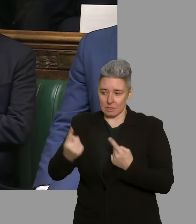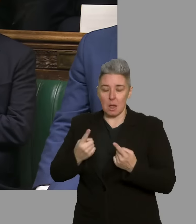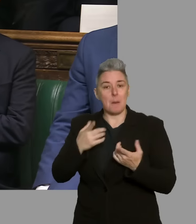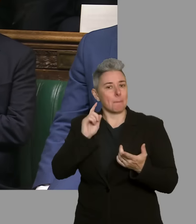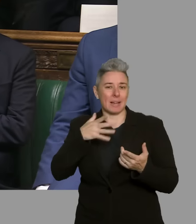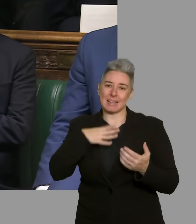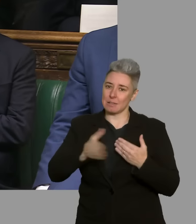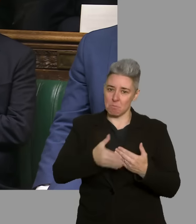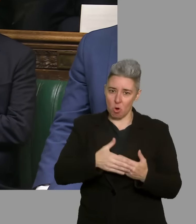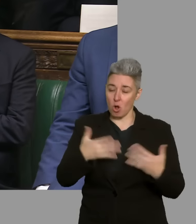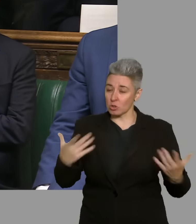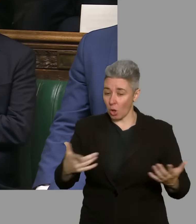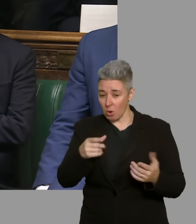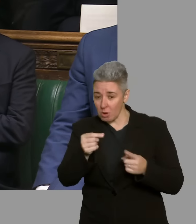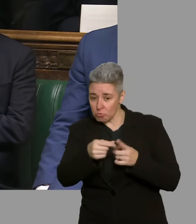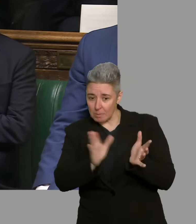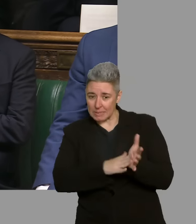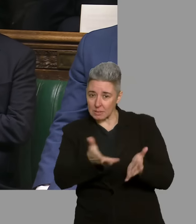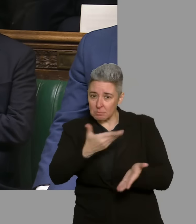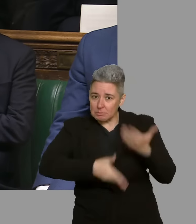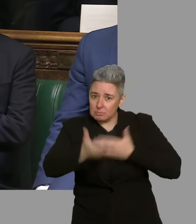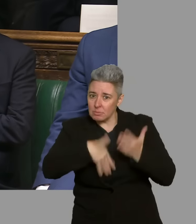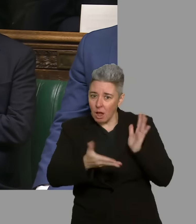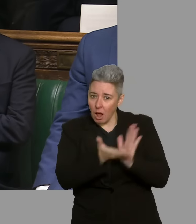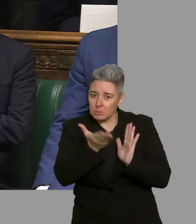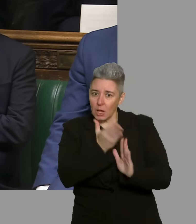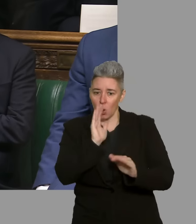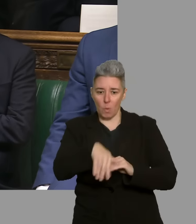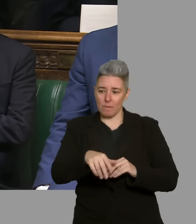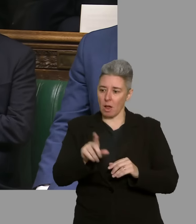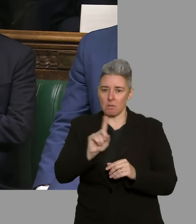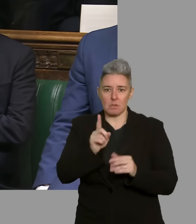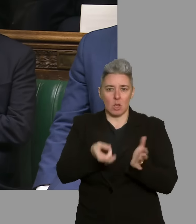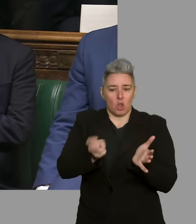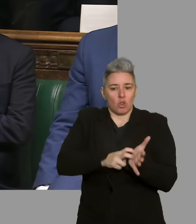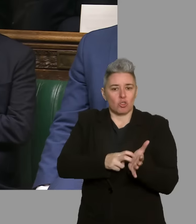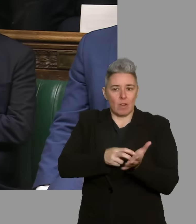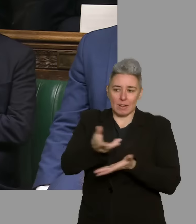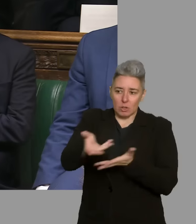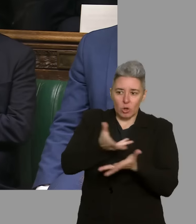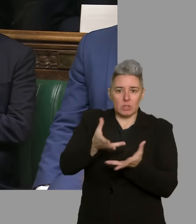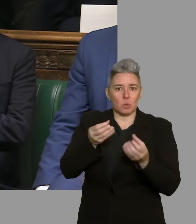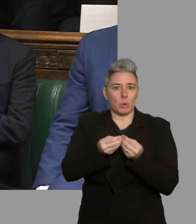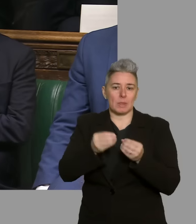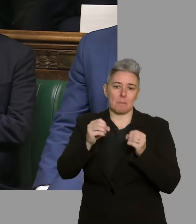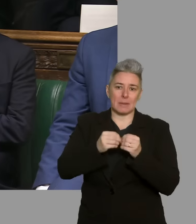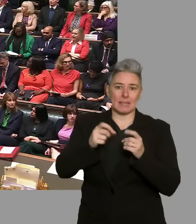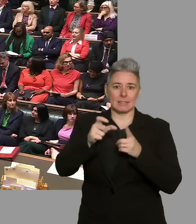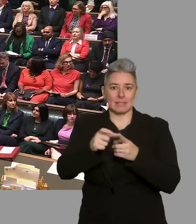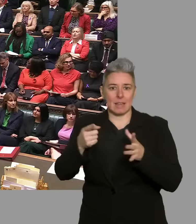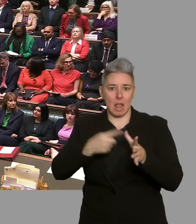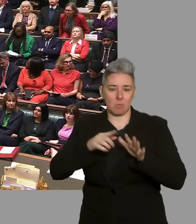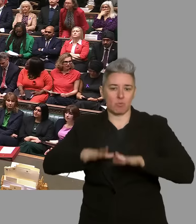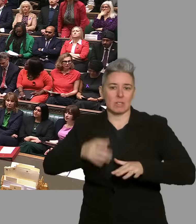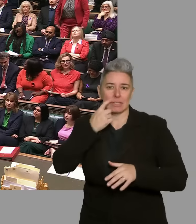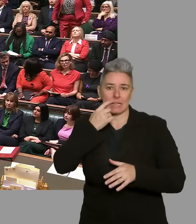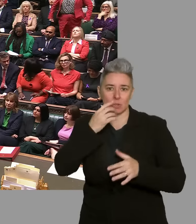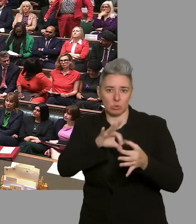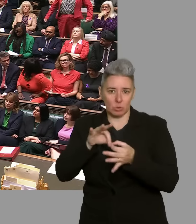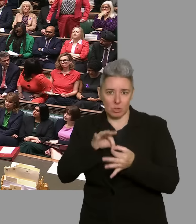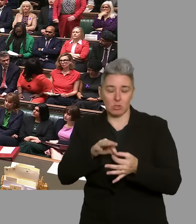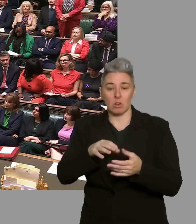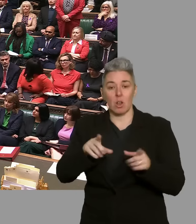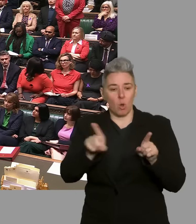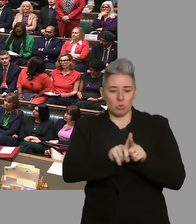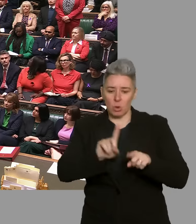contract negotiations with the BDA and the timescale that the department is working to? Well, Mr. Speaker,